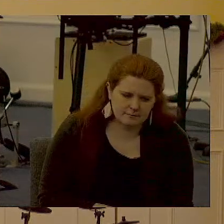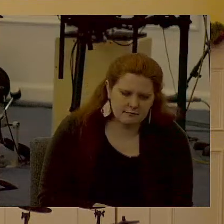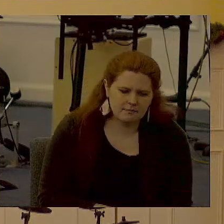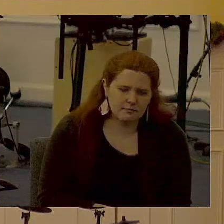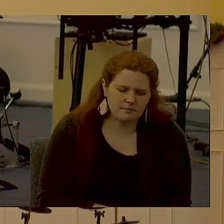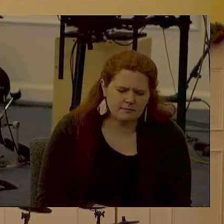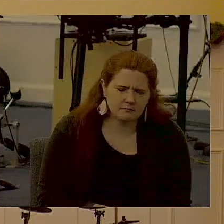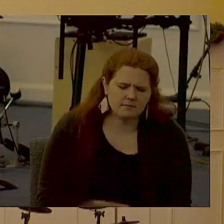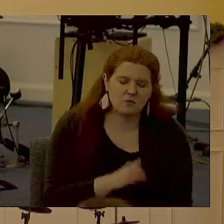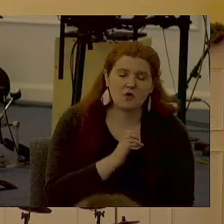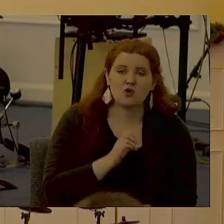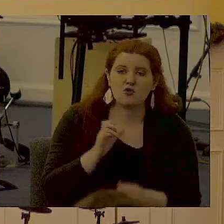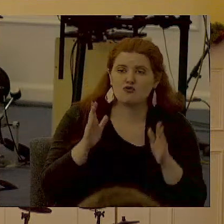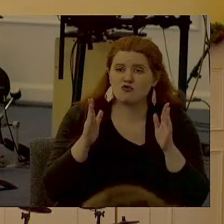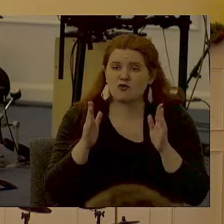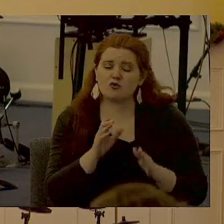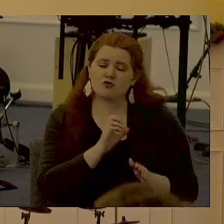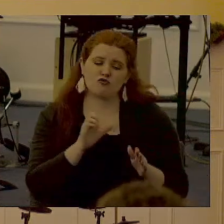In the Christian story,